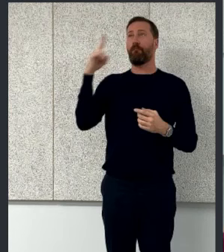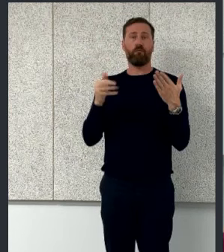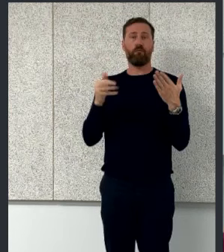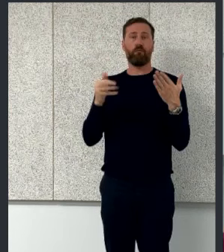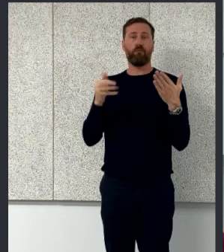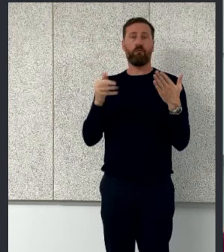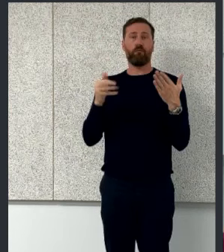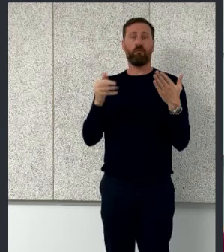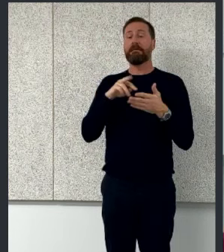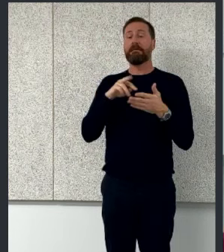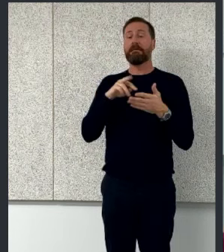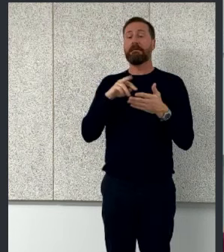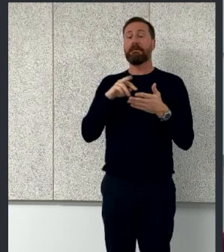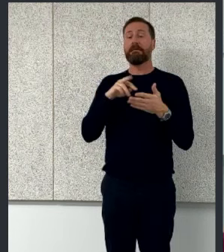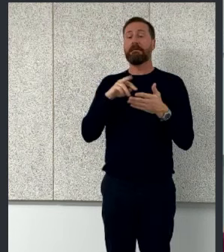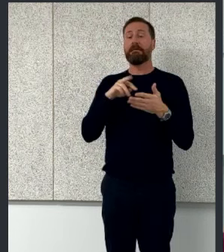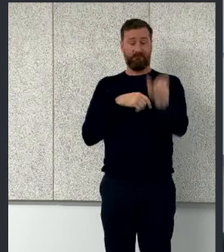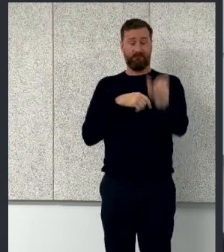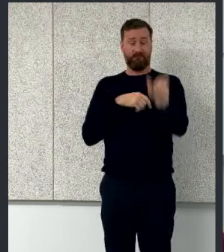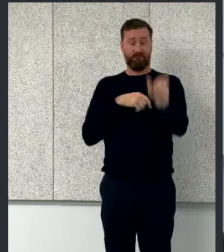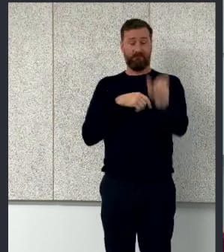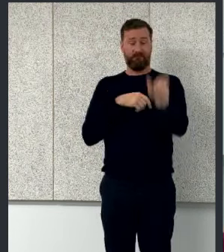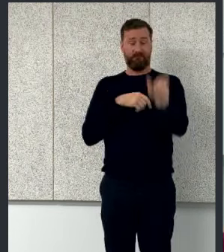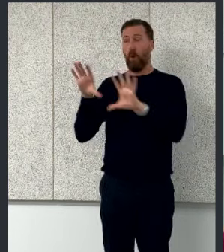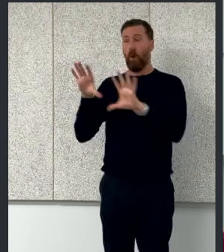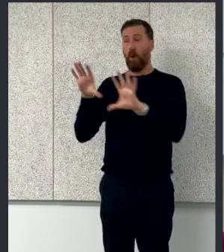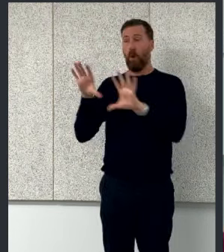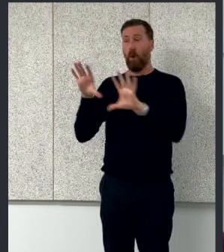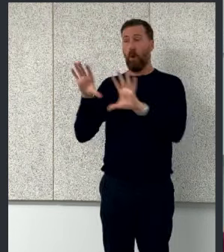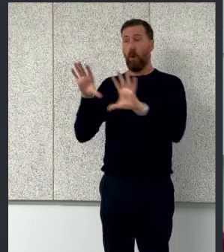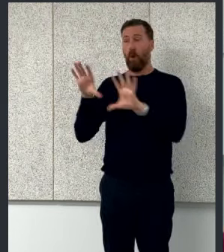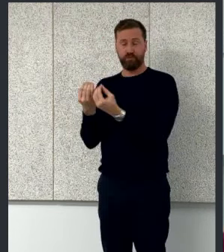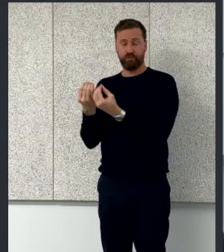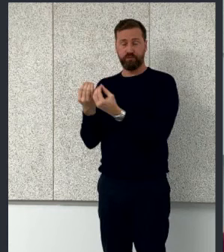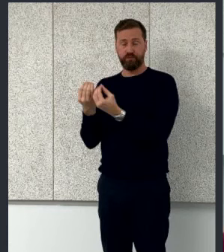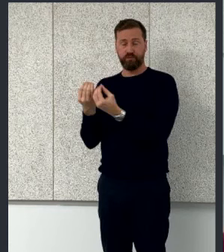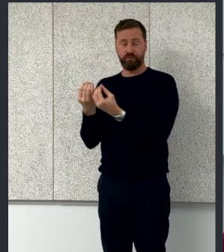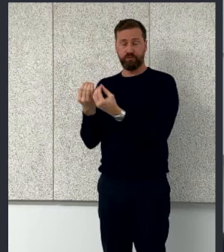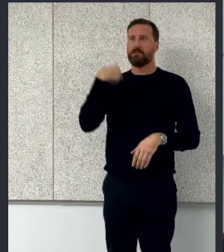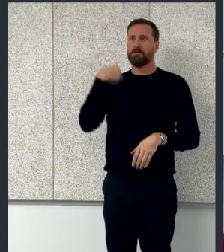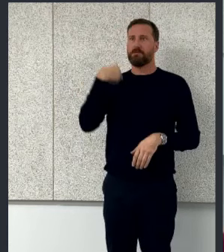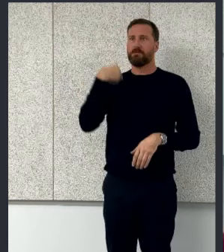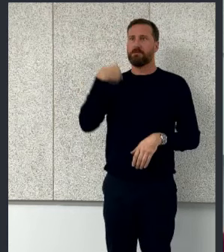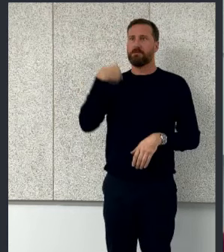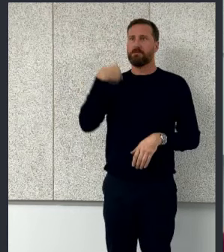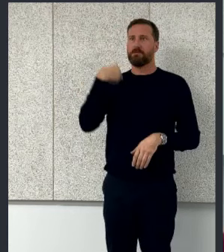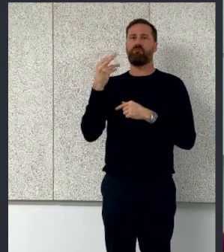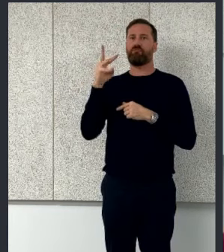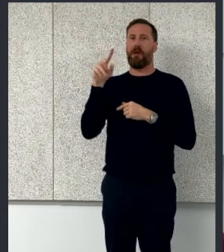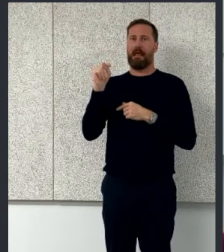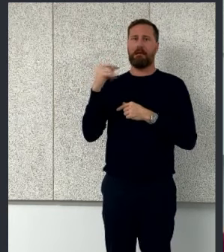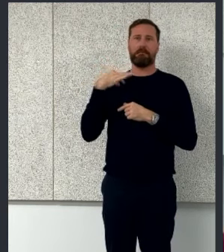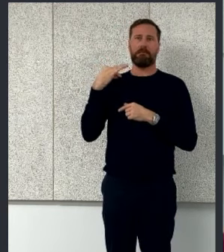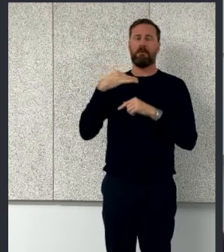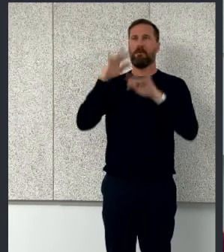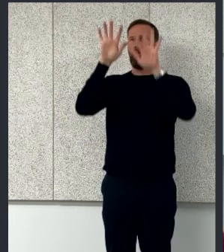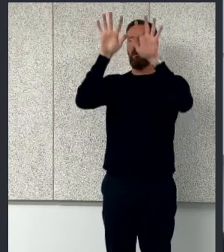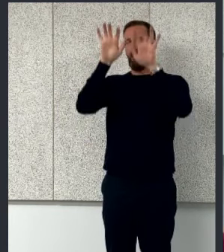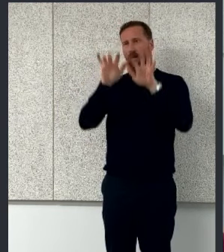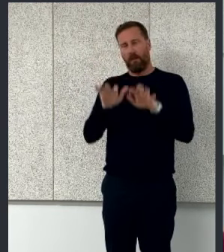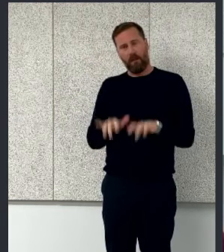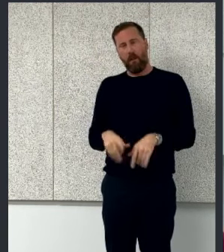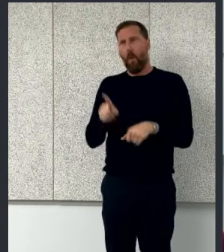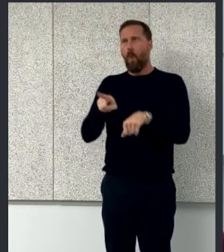City funding. So, you know, it takes a lot of time and it produces a lot of anxiety. So are